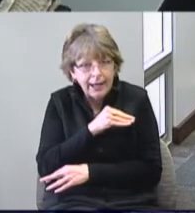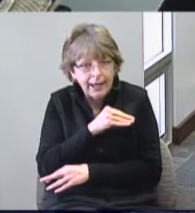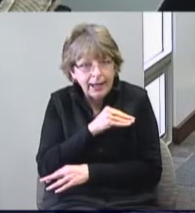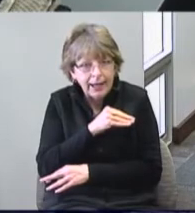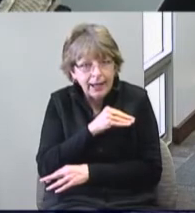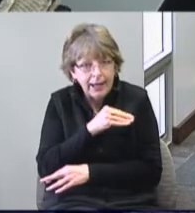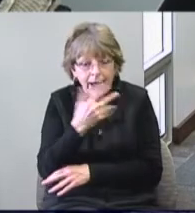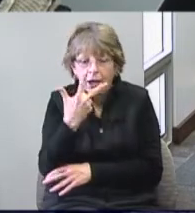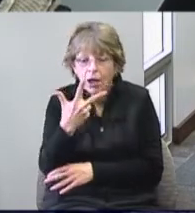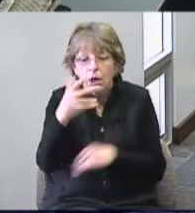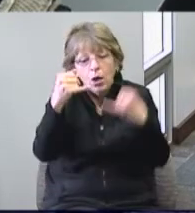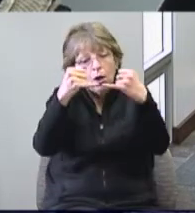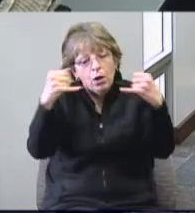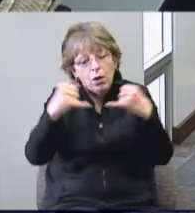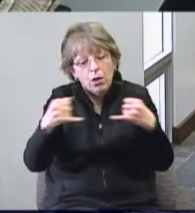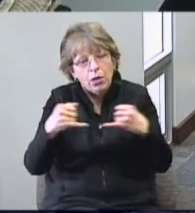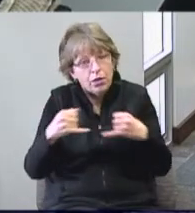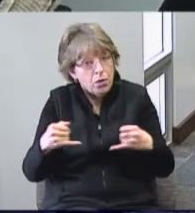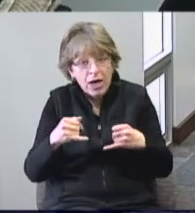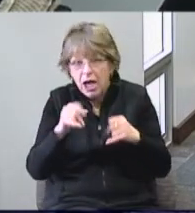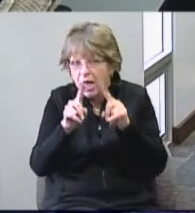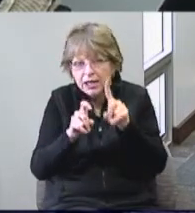already lying to the officers who are interviewing him.